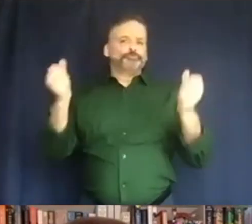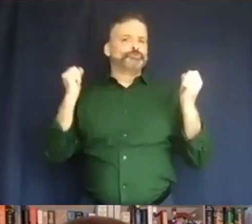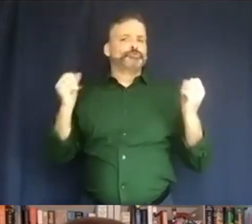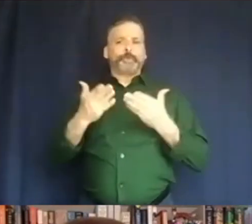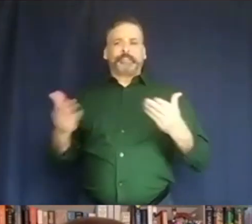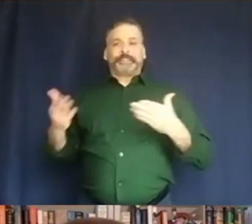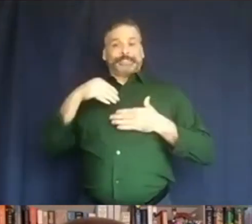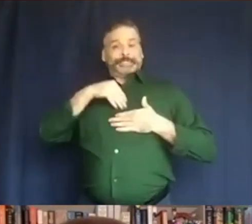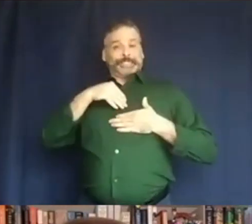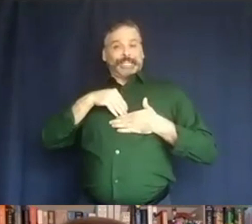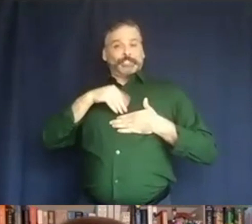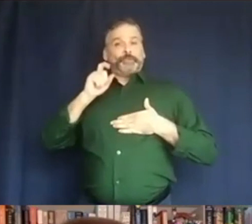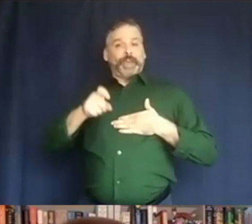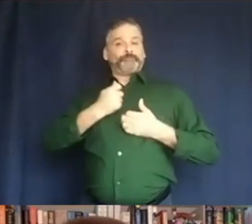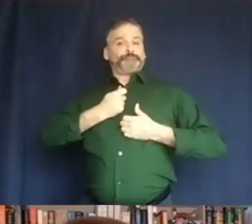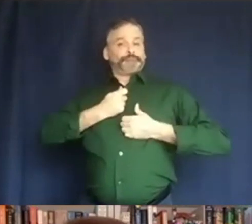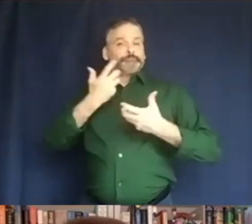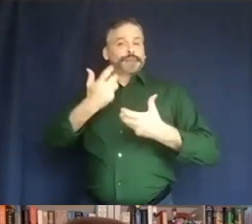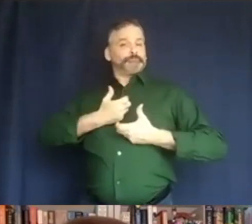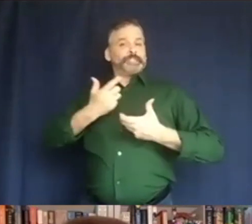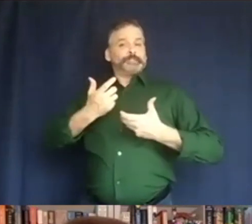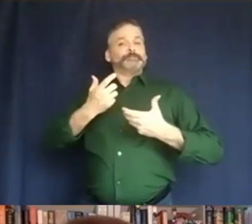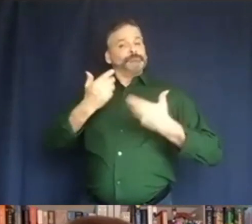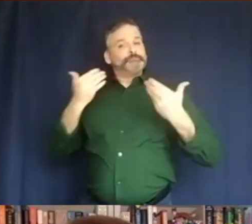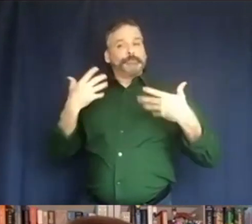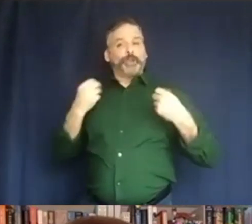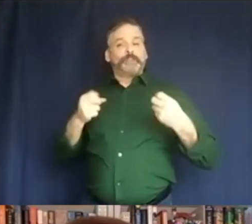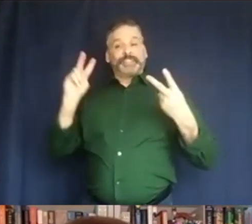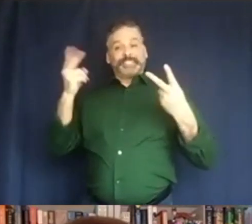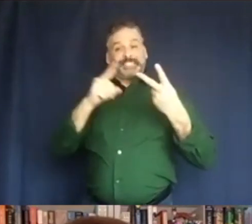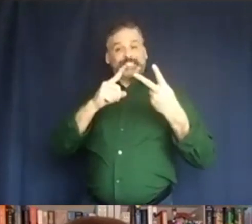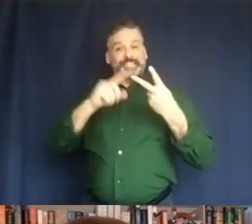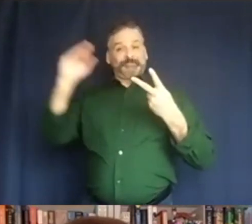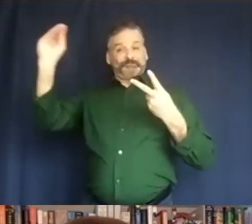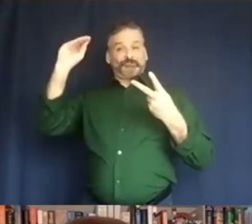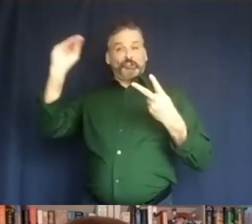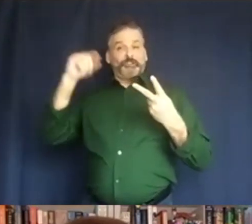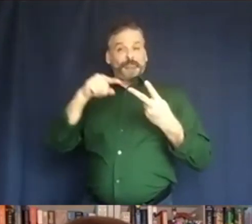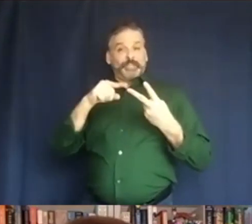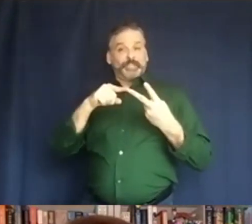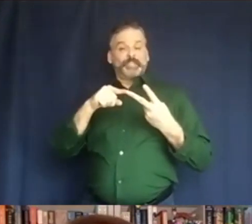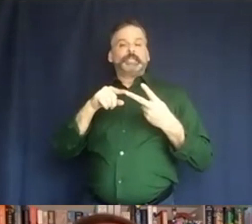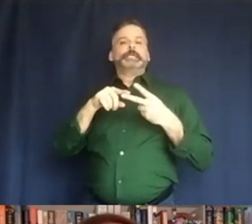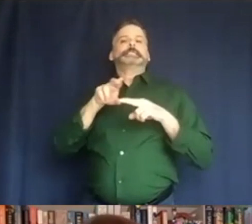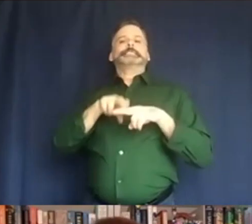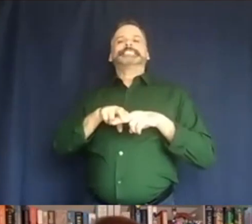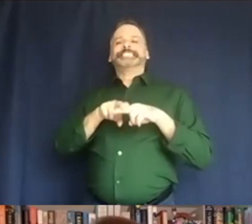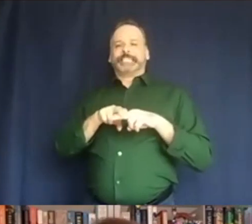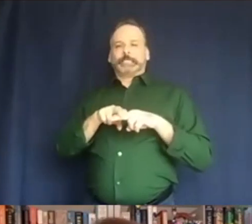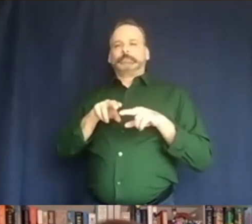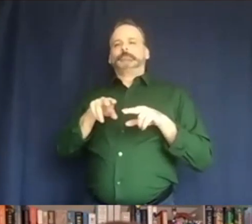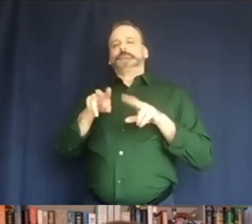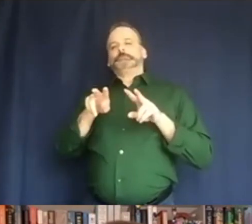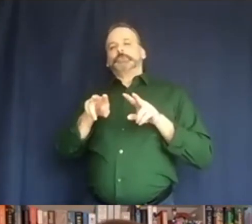you that you need to give a voice to. Just be brave with it. And the second thing which I was taught was, sit with it for a while. Like, just